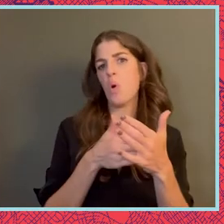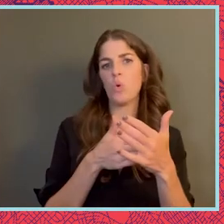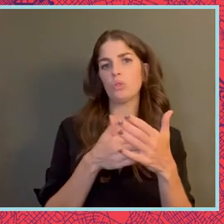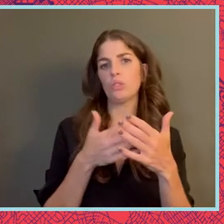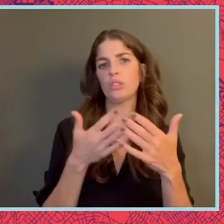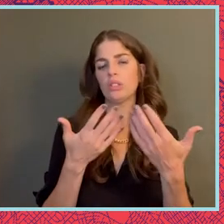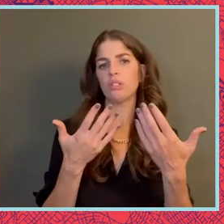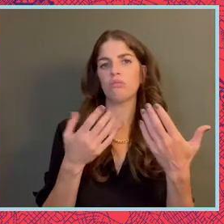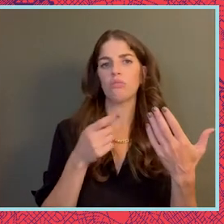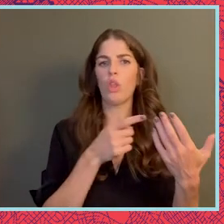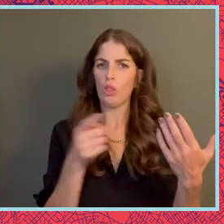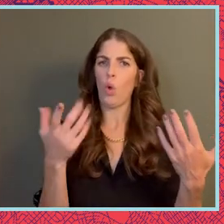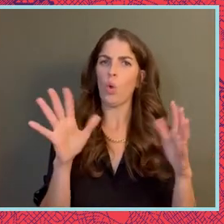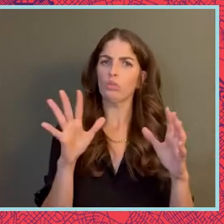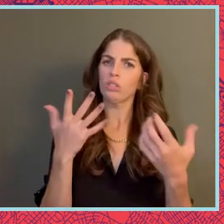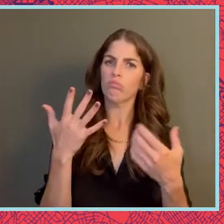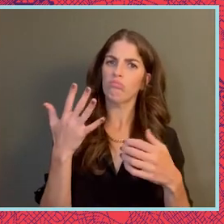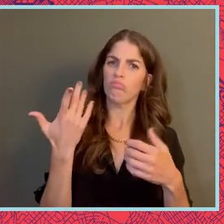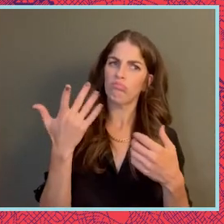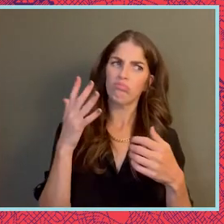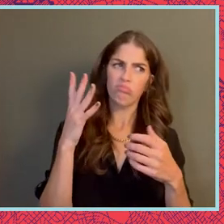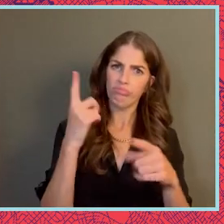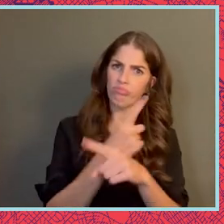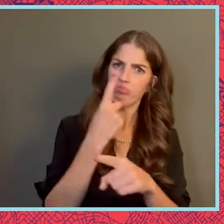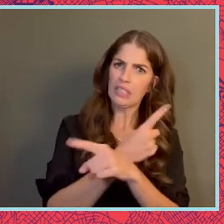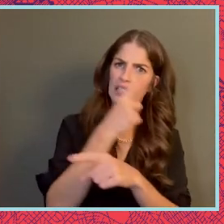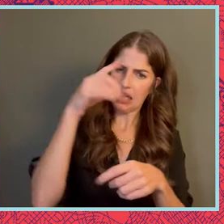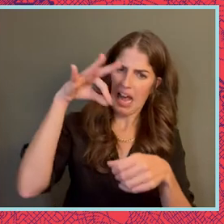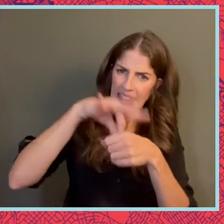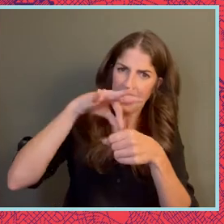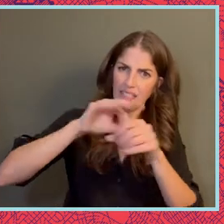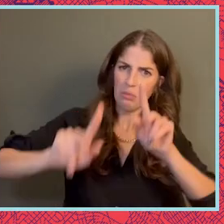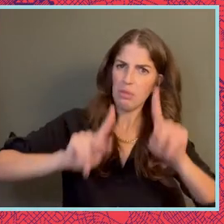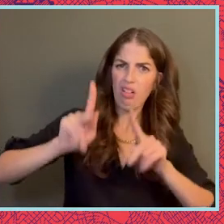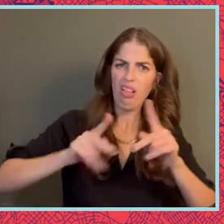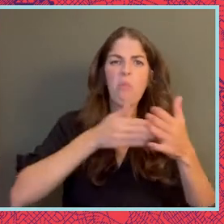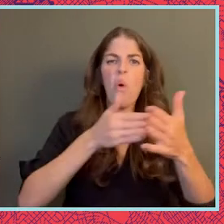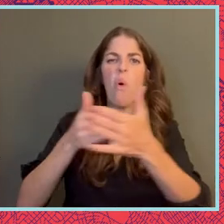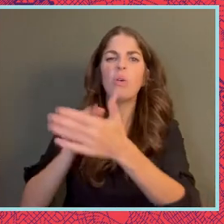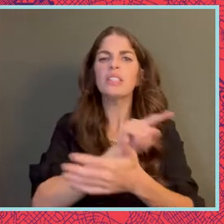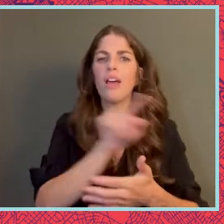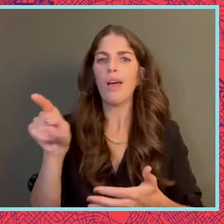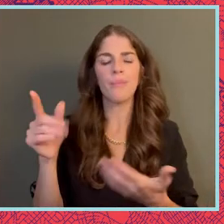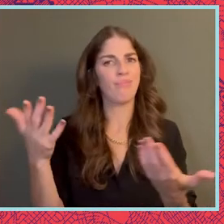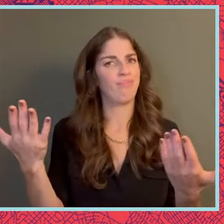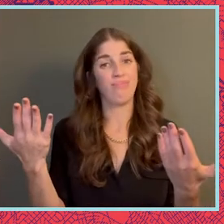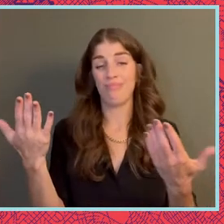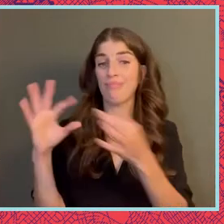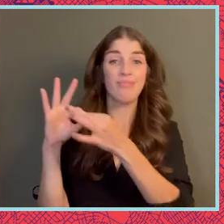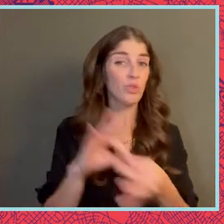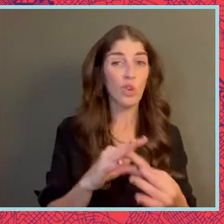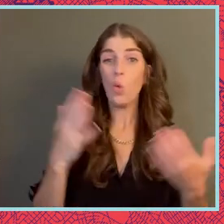oppose the duly elected electors that were sent from many states, you know, it